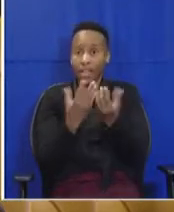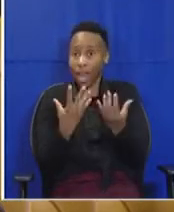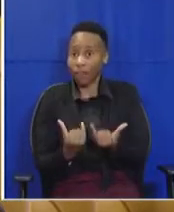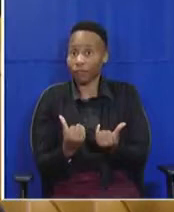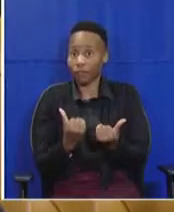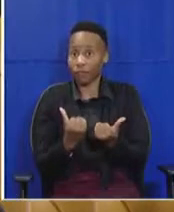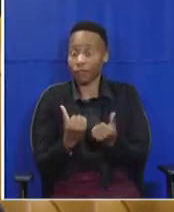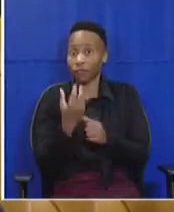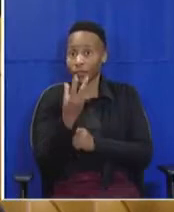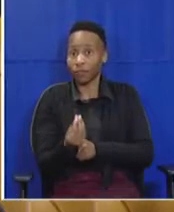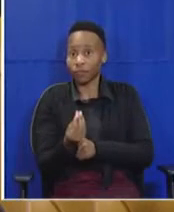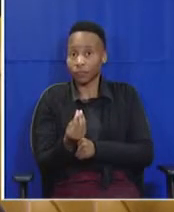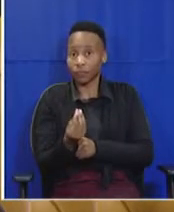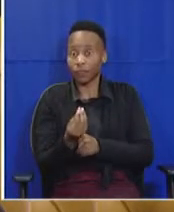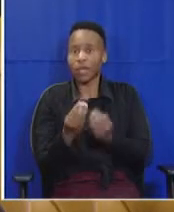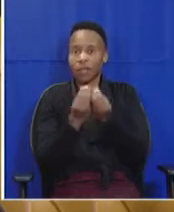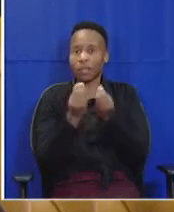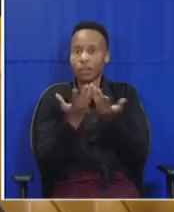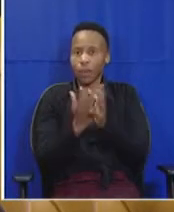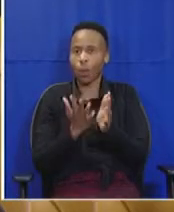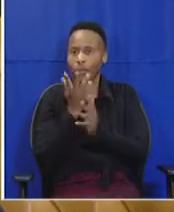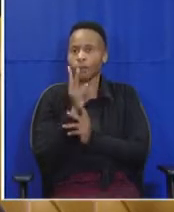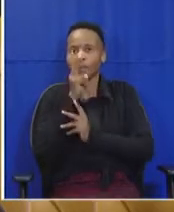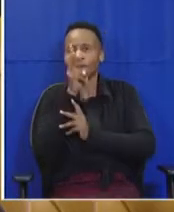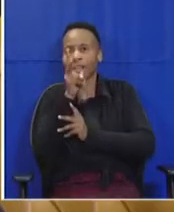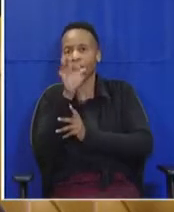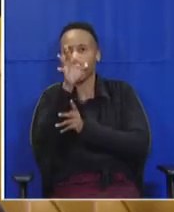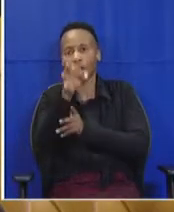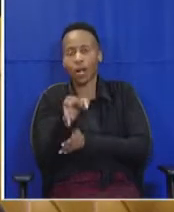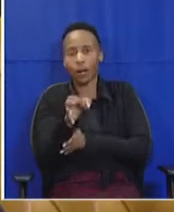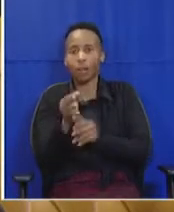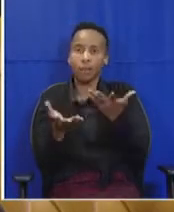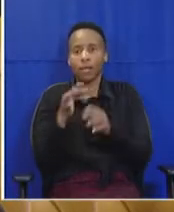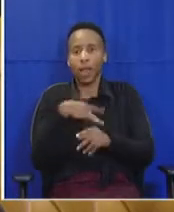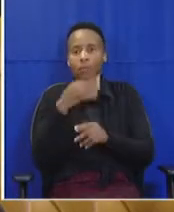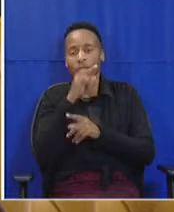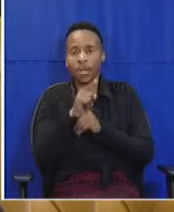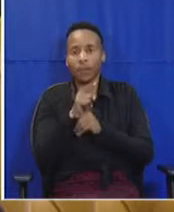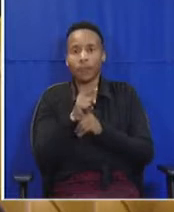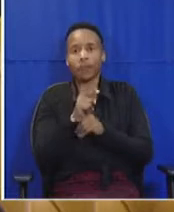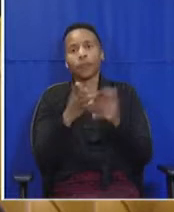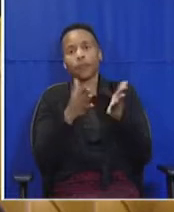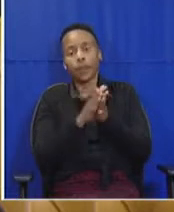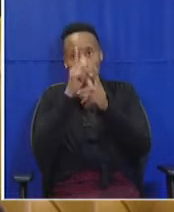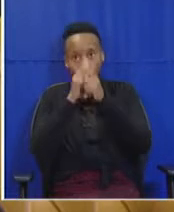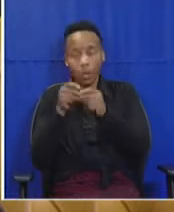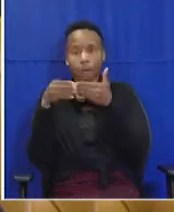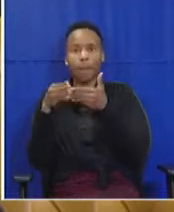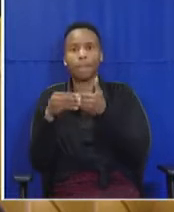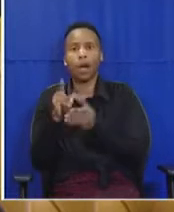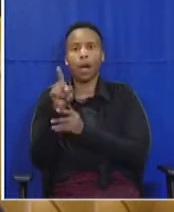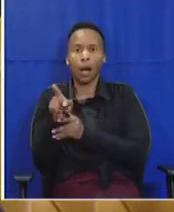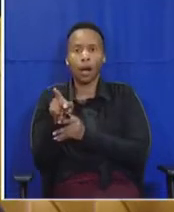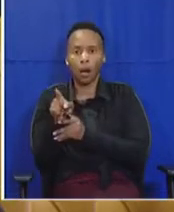we are envisaging, let me just say an honorable member has broken a leg and needs